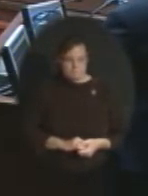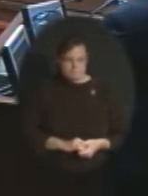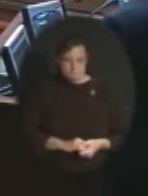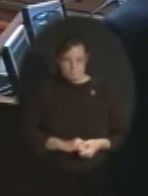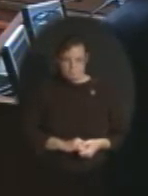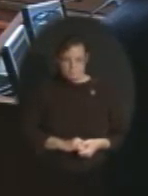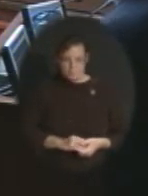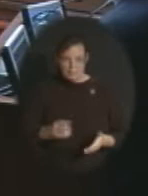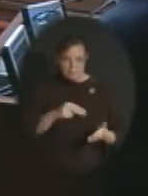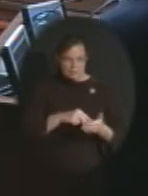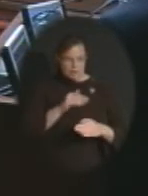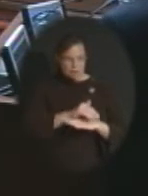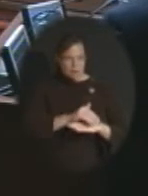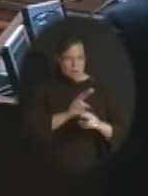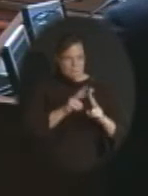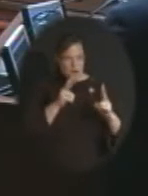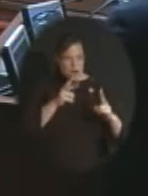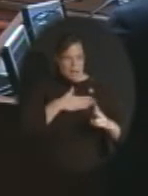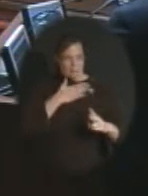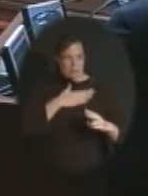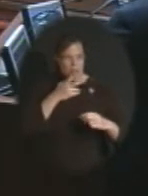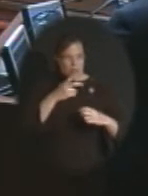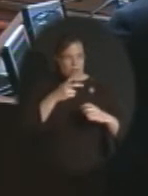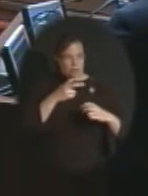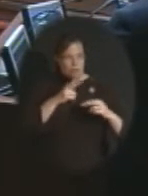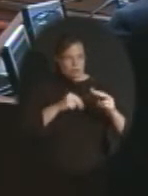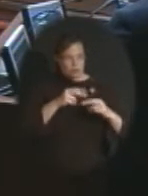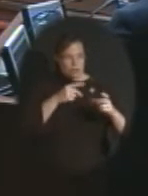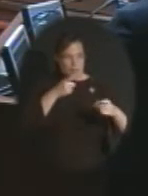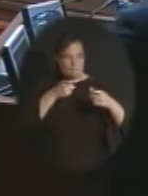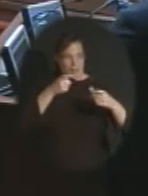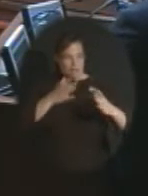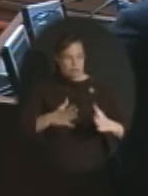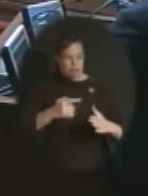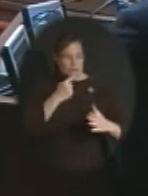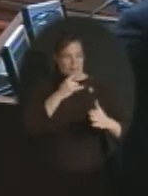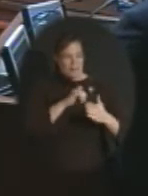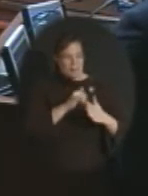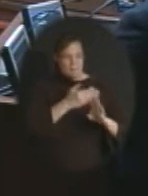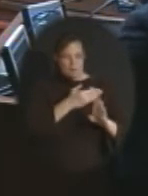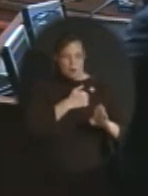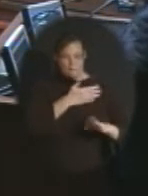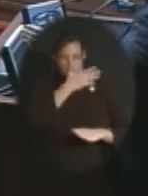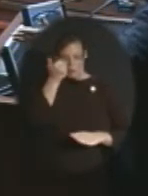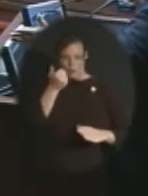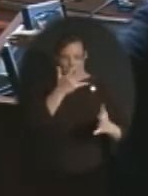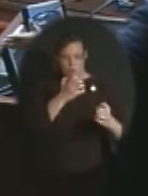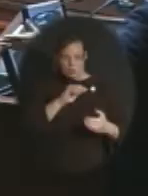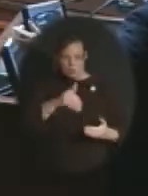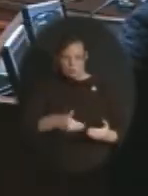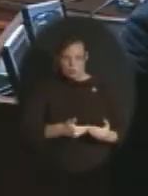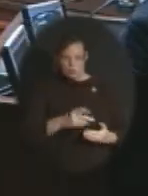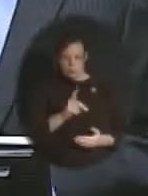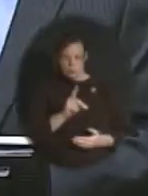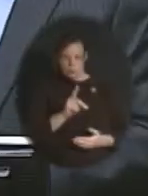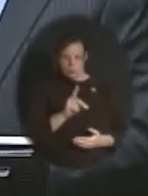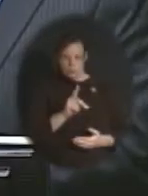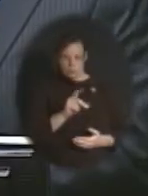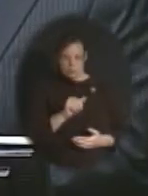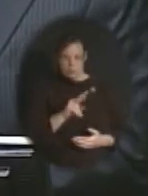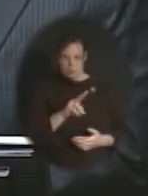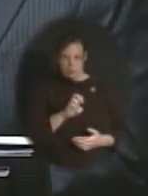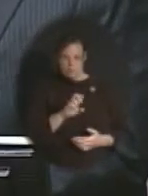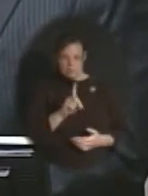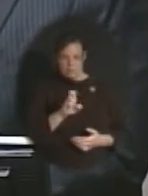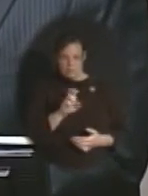Well, I stand here tonight before you a very happy construction manager, let's put it that way. Before I forget, I would like to introduce you. Dave Dino, who